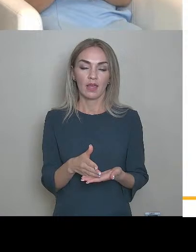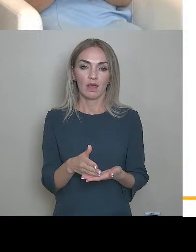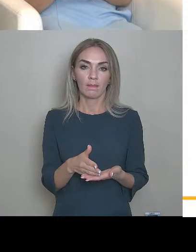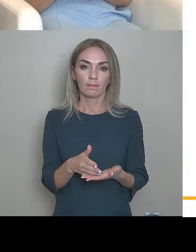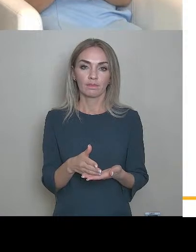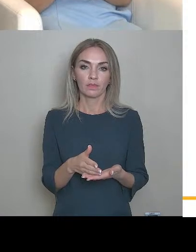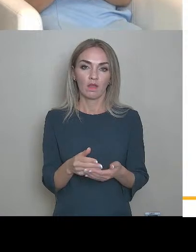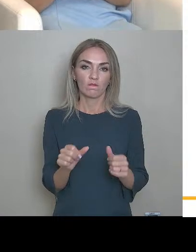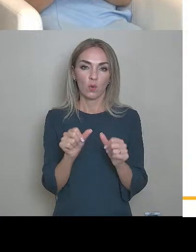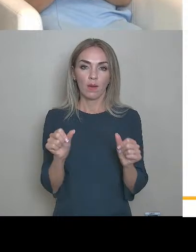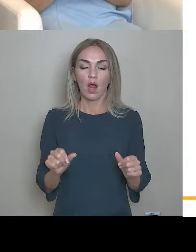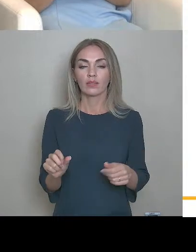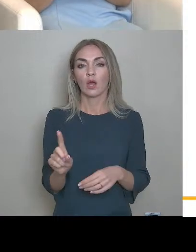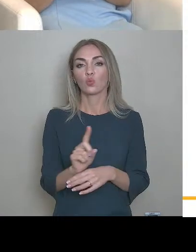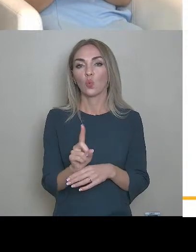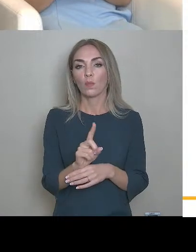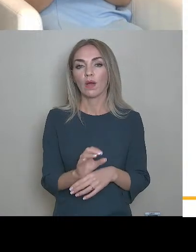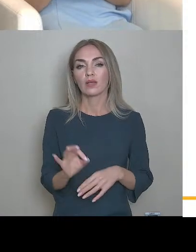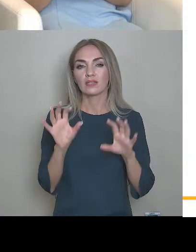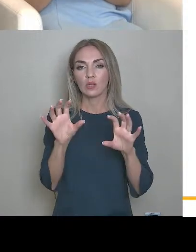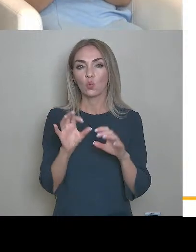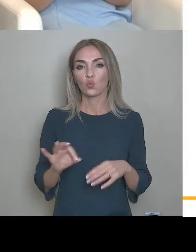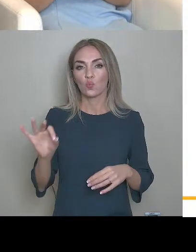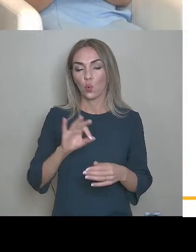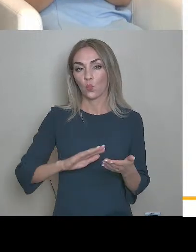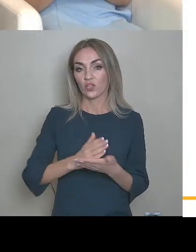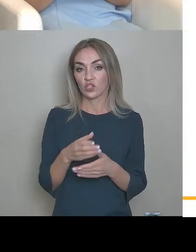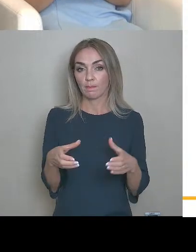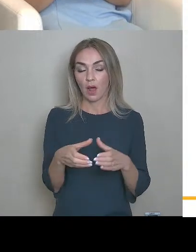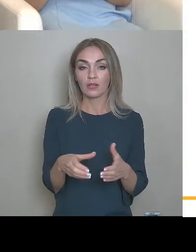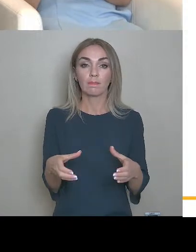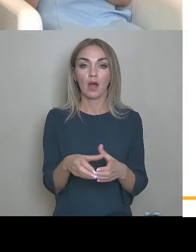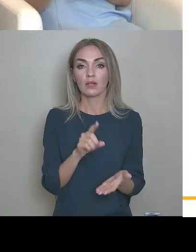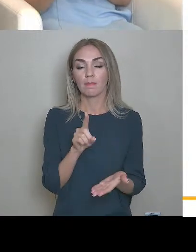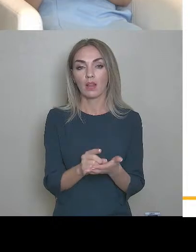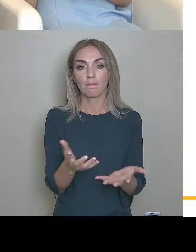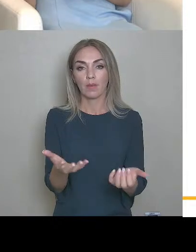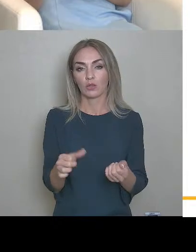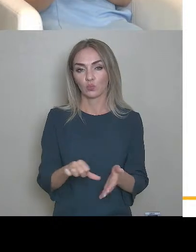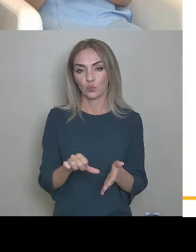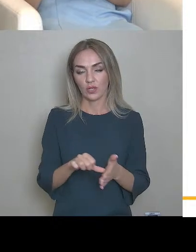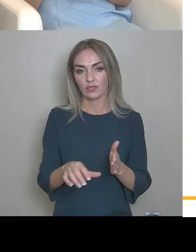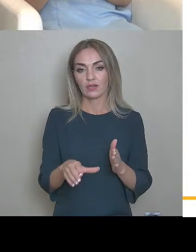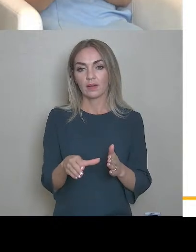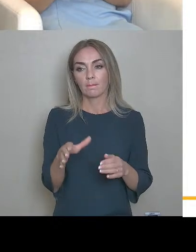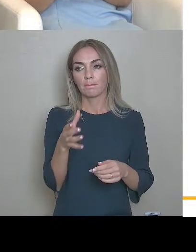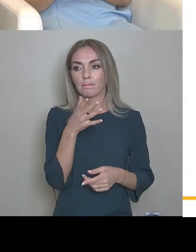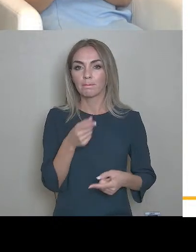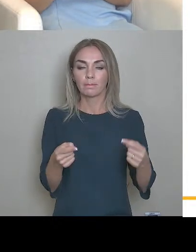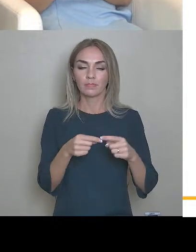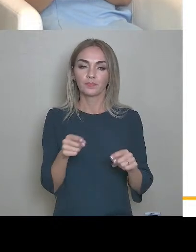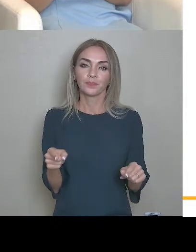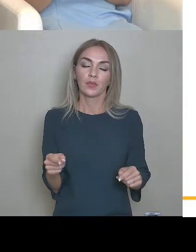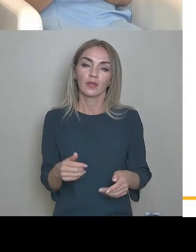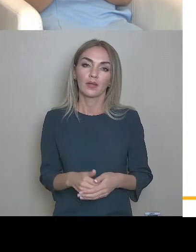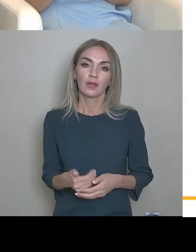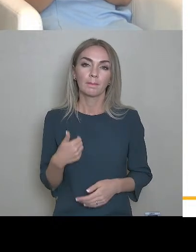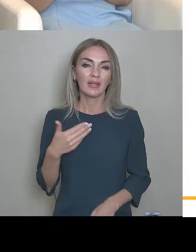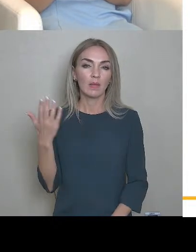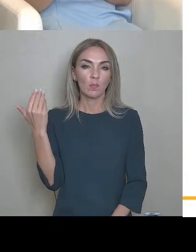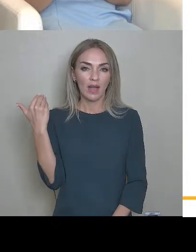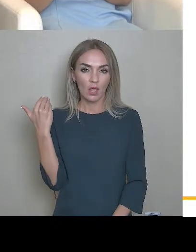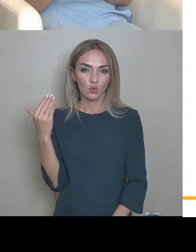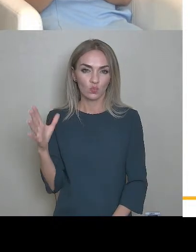notify about their desire to participate in the elections, because that's part of the requirements for the